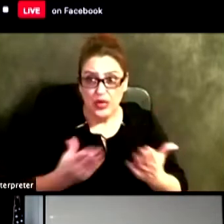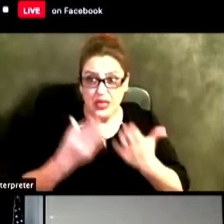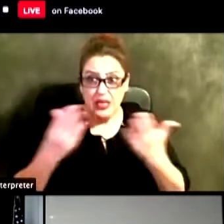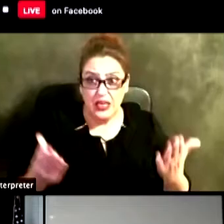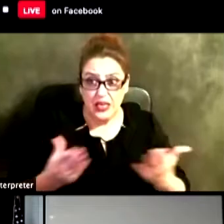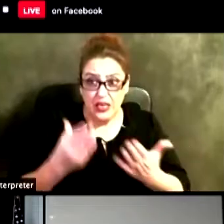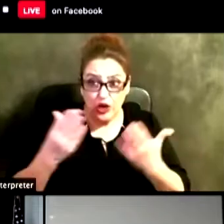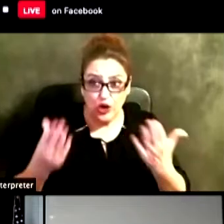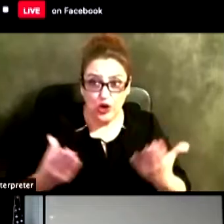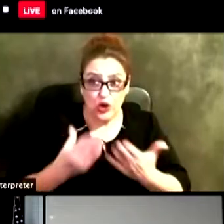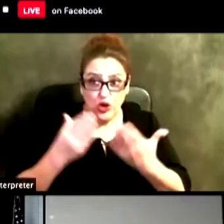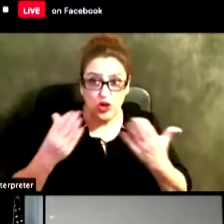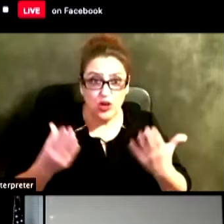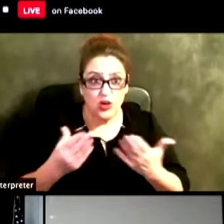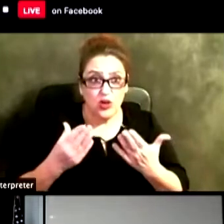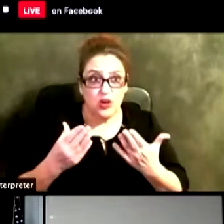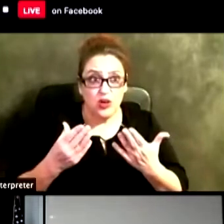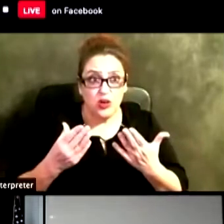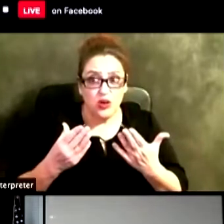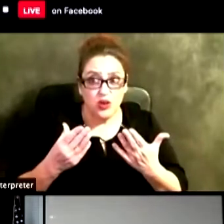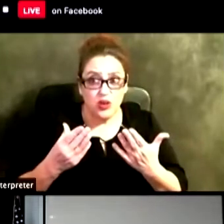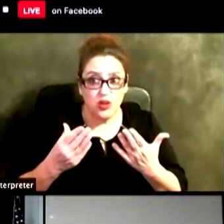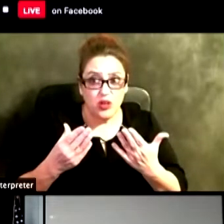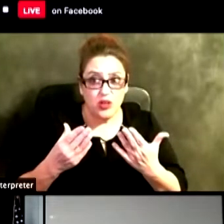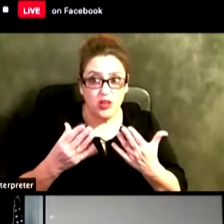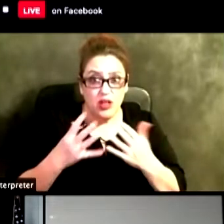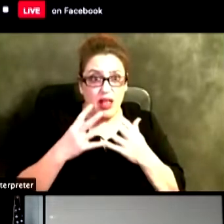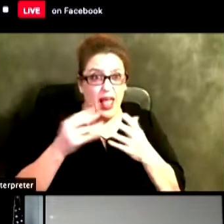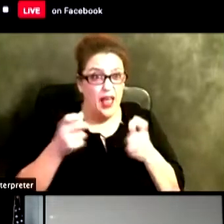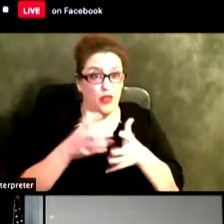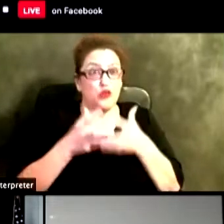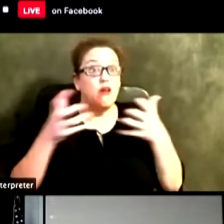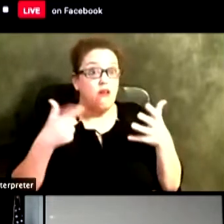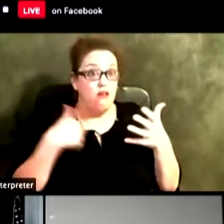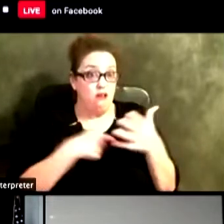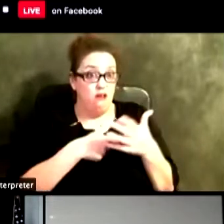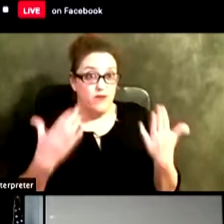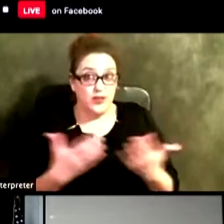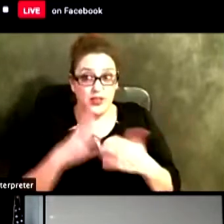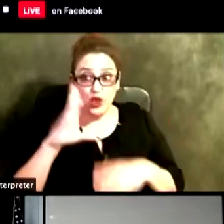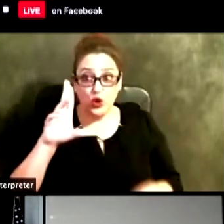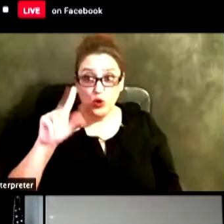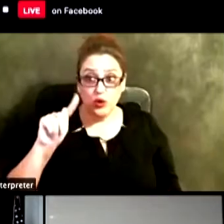in our beloved state of Utah that is